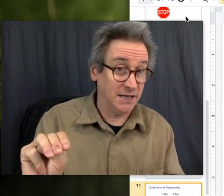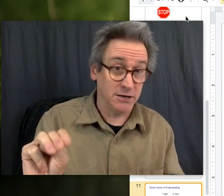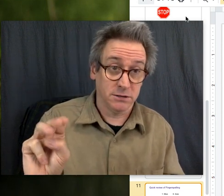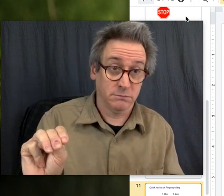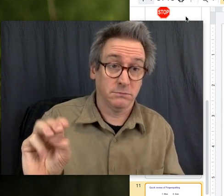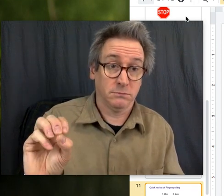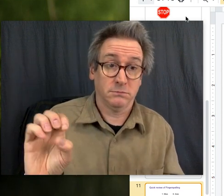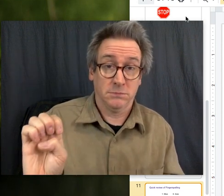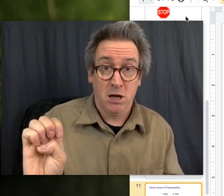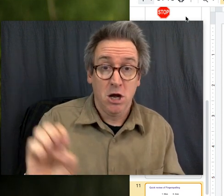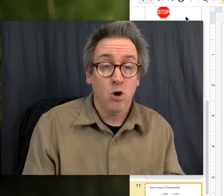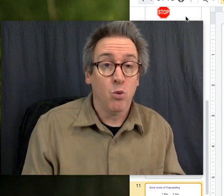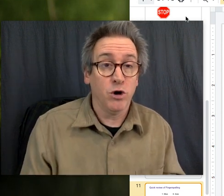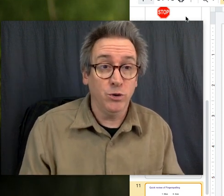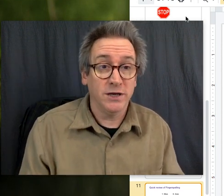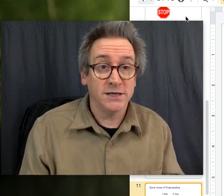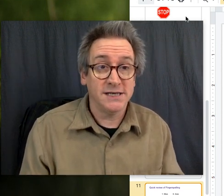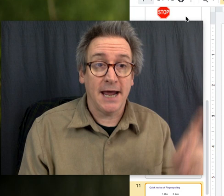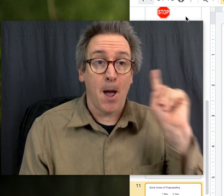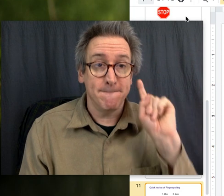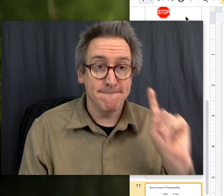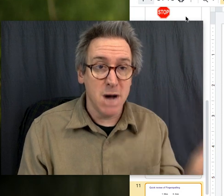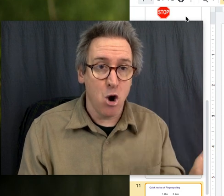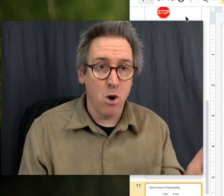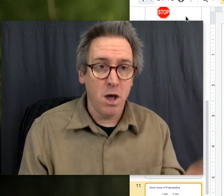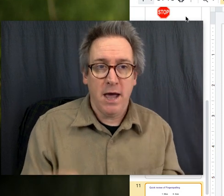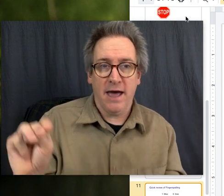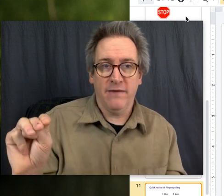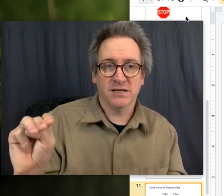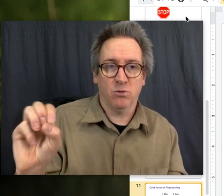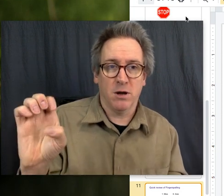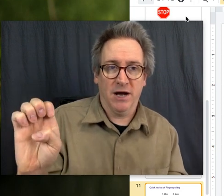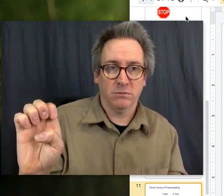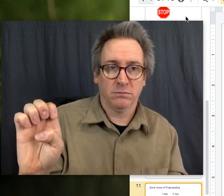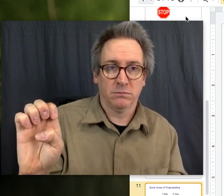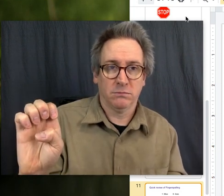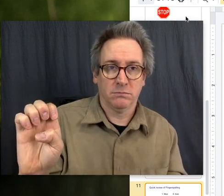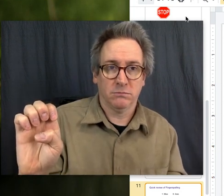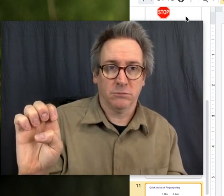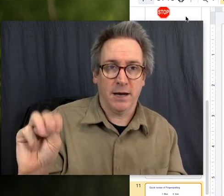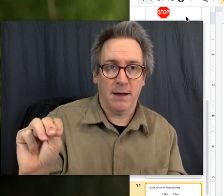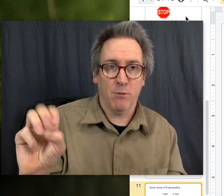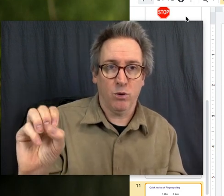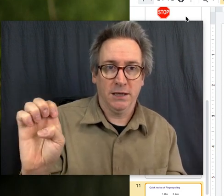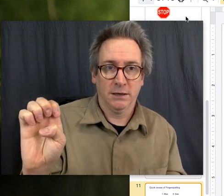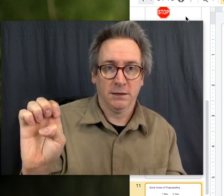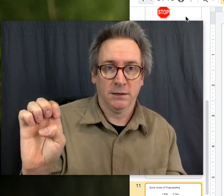about the letters, where you can say Mo, and this will come out.